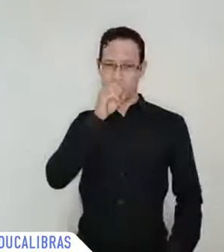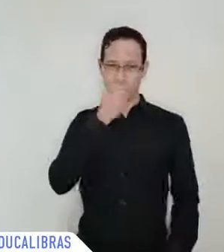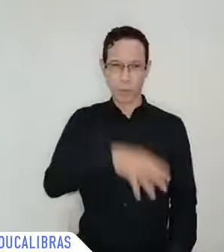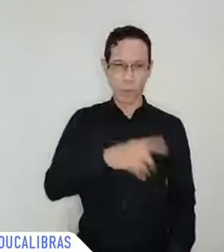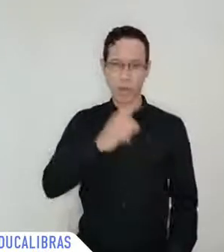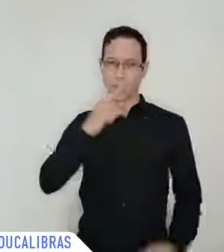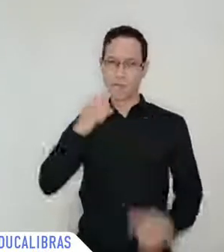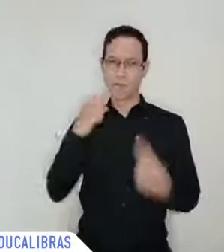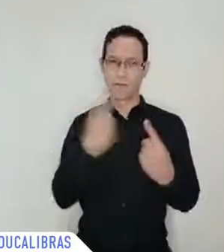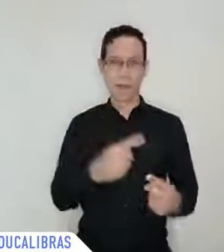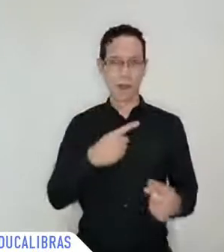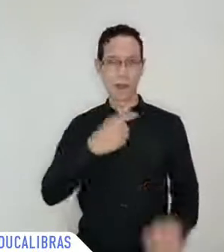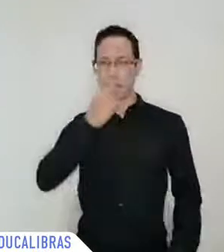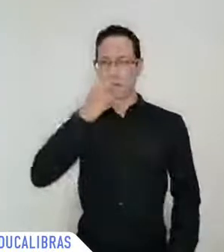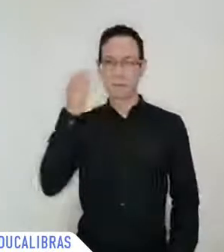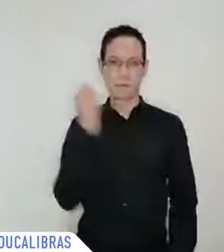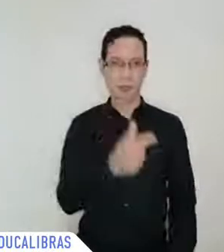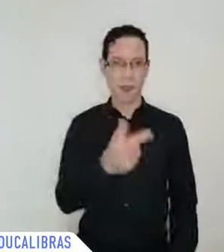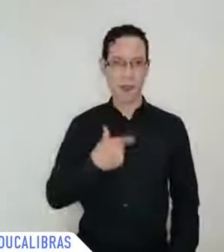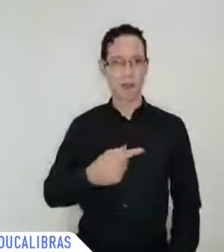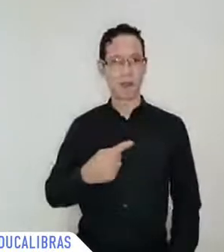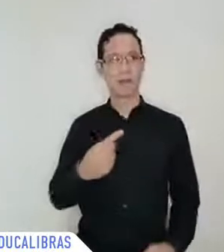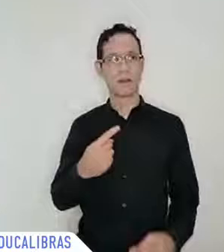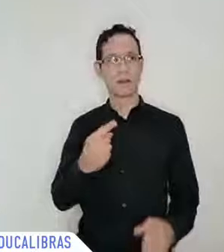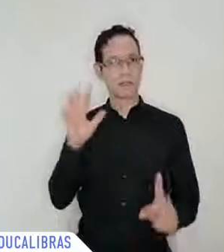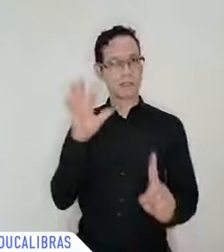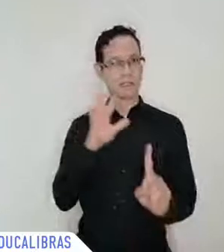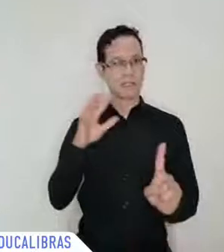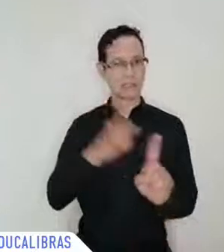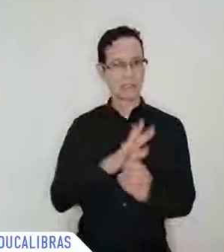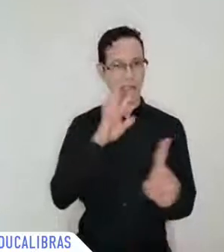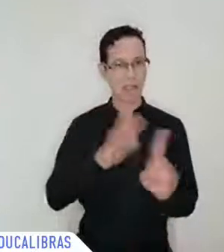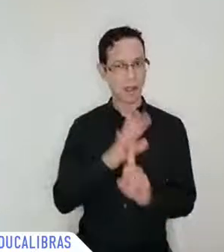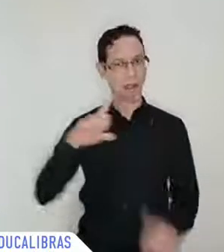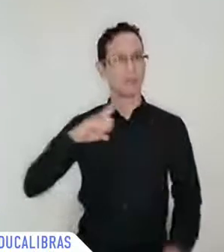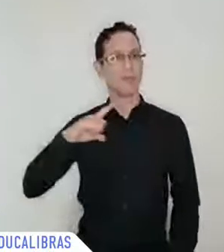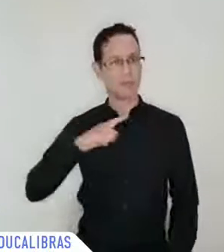of the attacks, are intimidation and harassment.